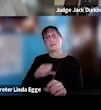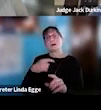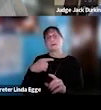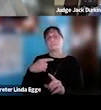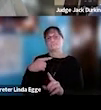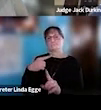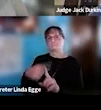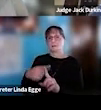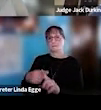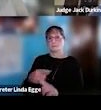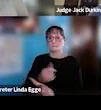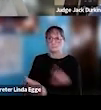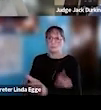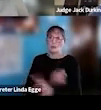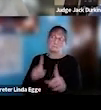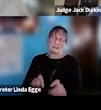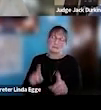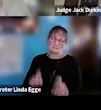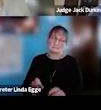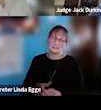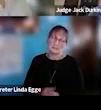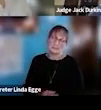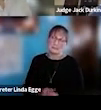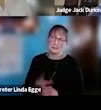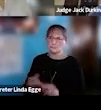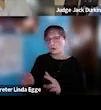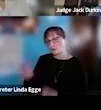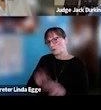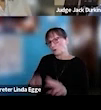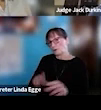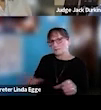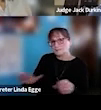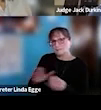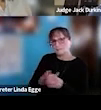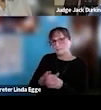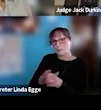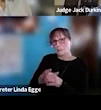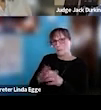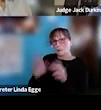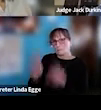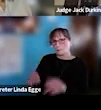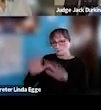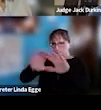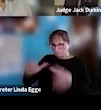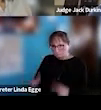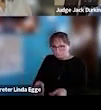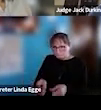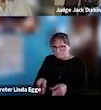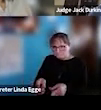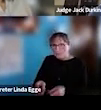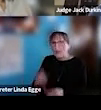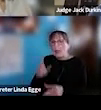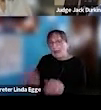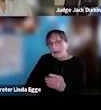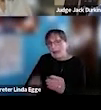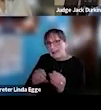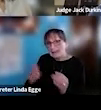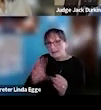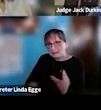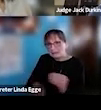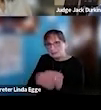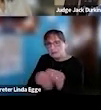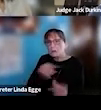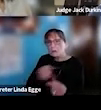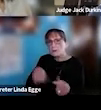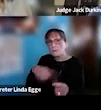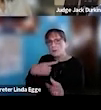get. So you take a look at the entire person and how they're doing. And additionally, when that